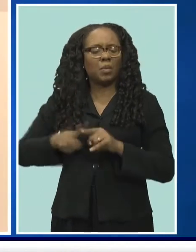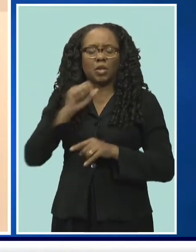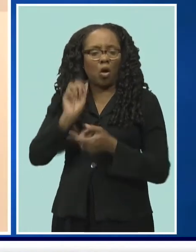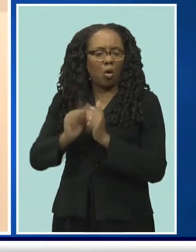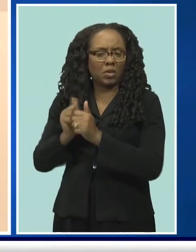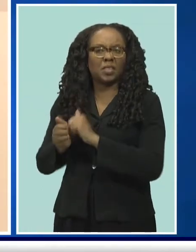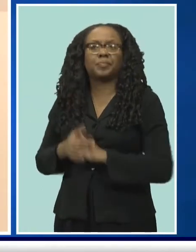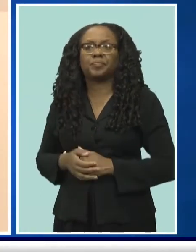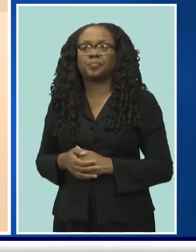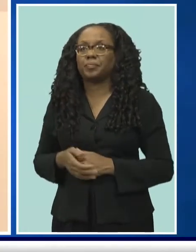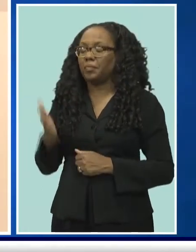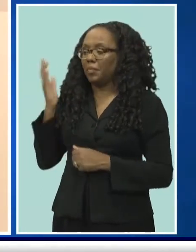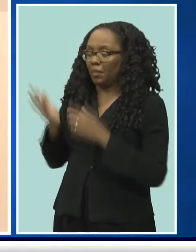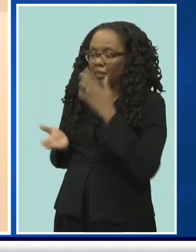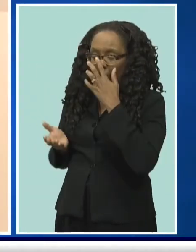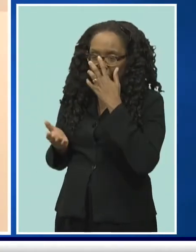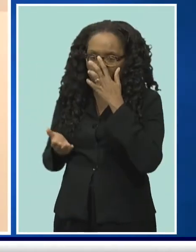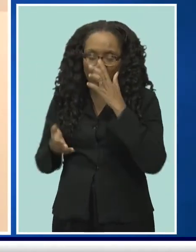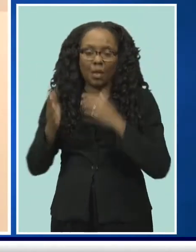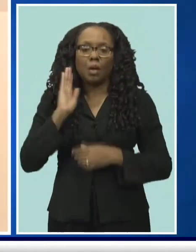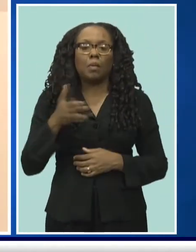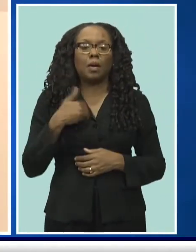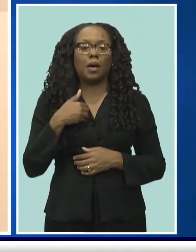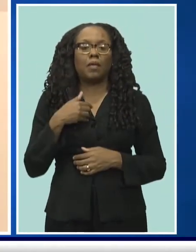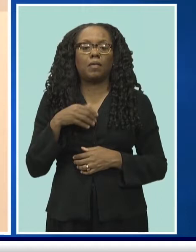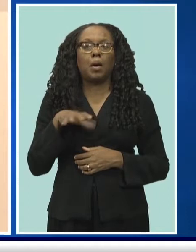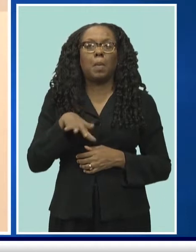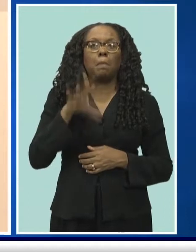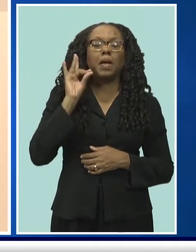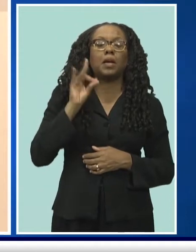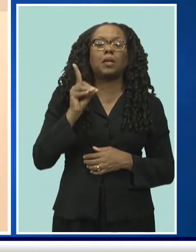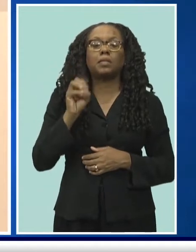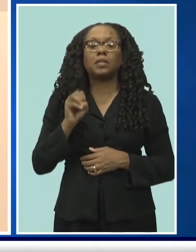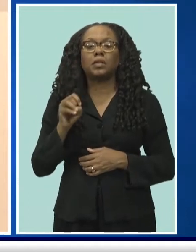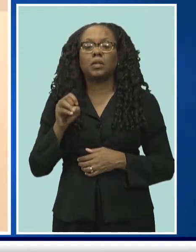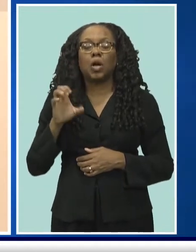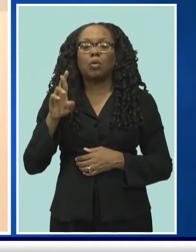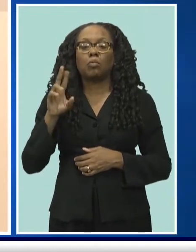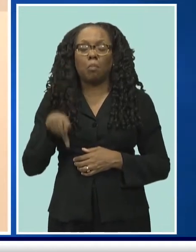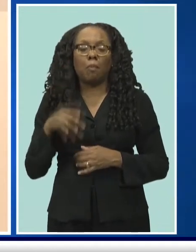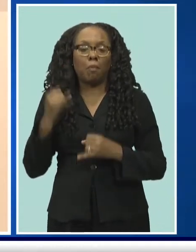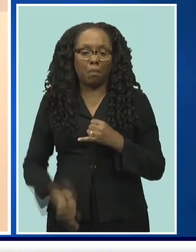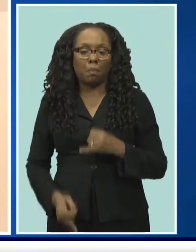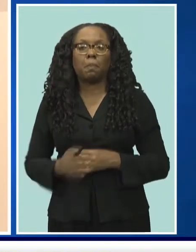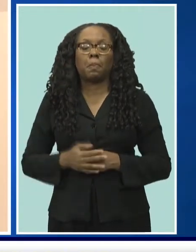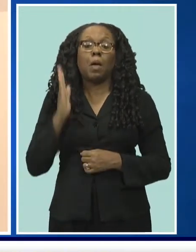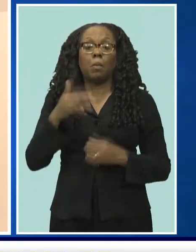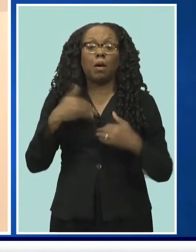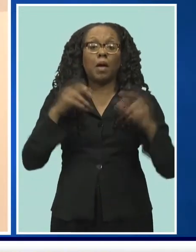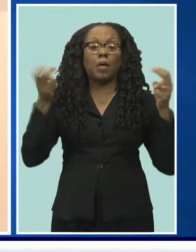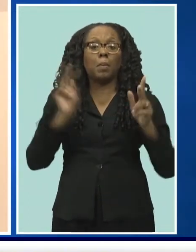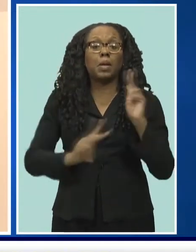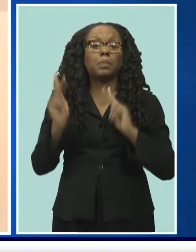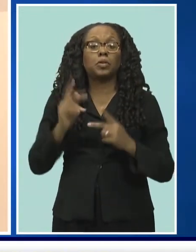Crop Finals. We will be having a People's Choice Soca Monarch that will end